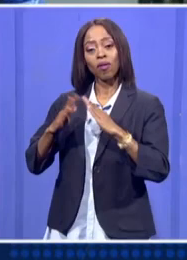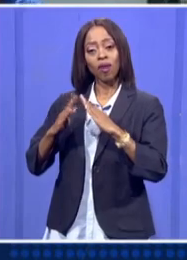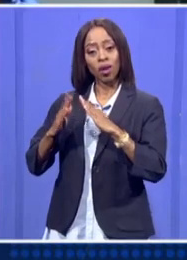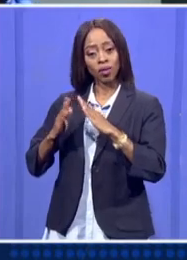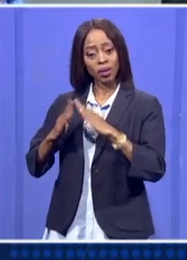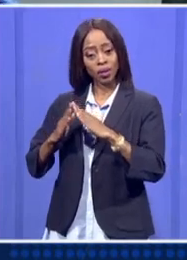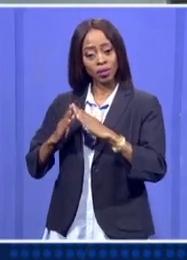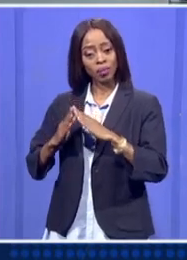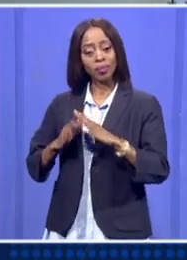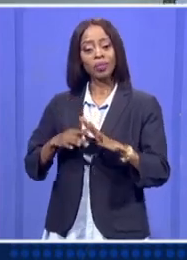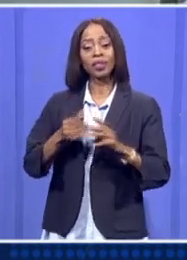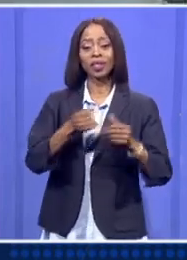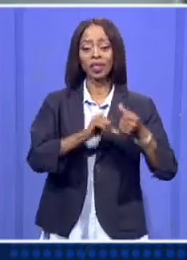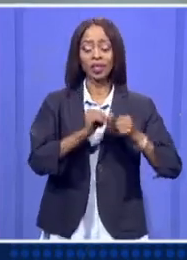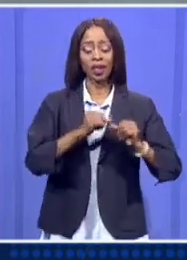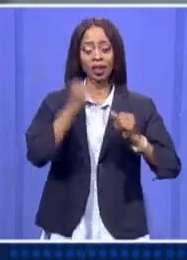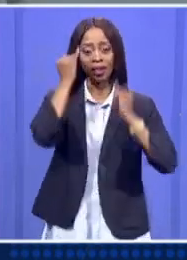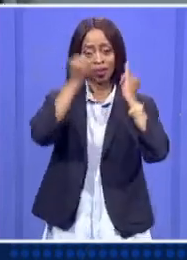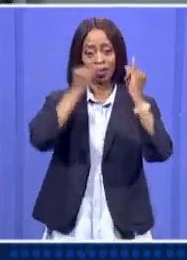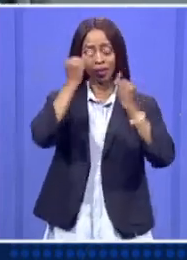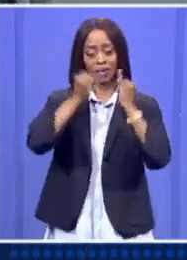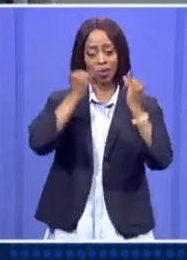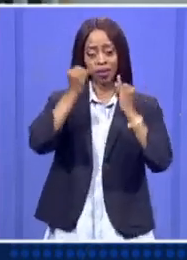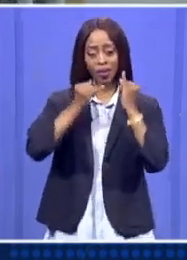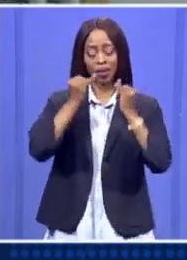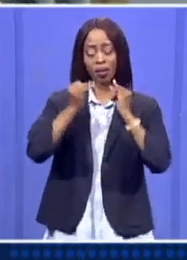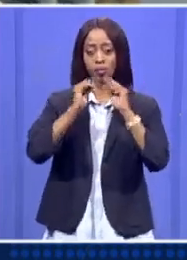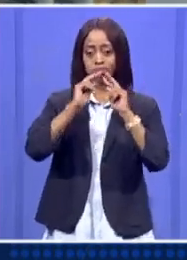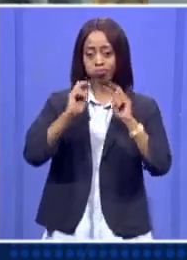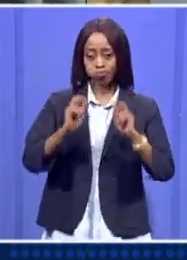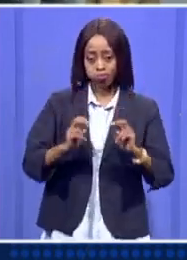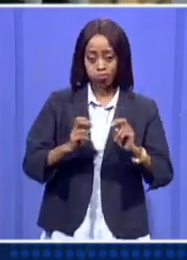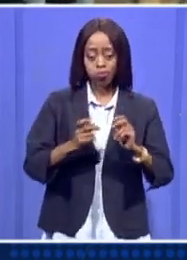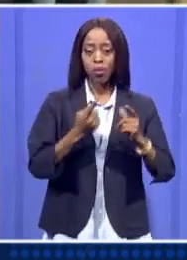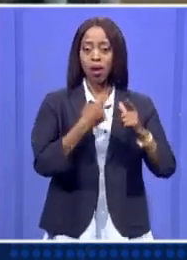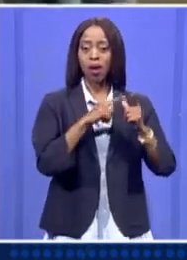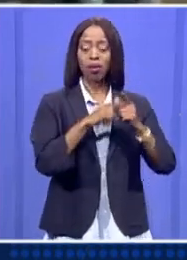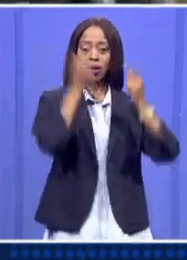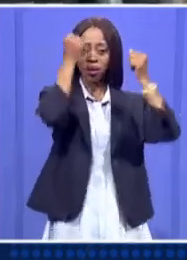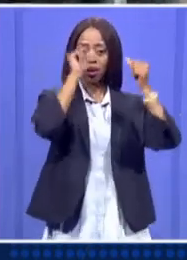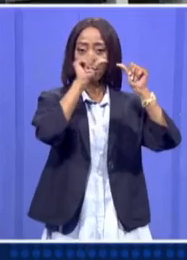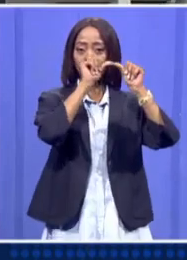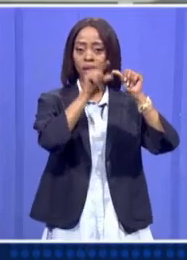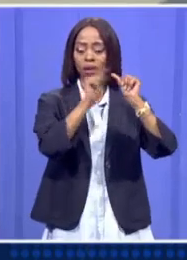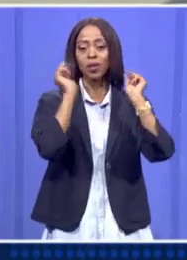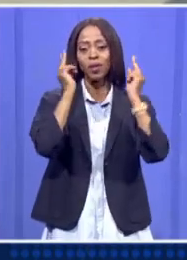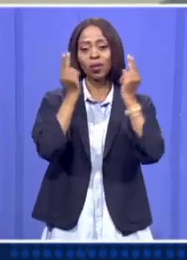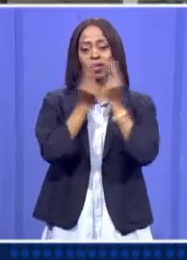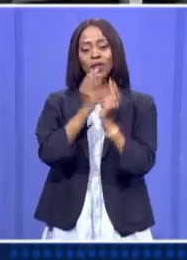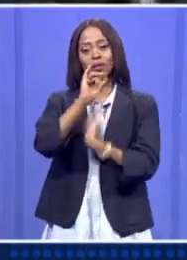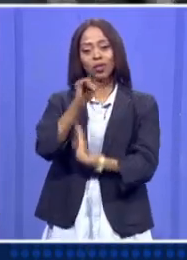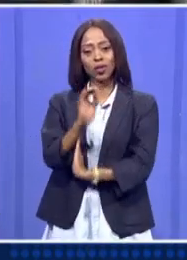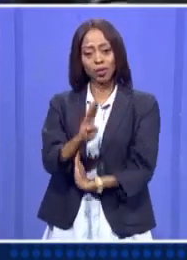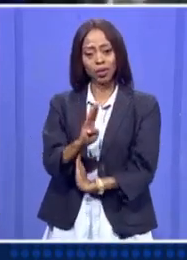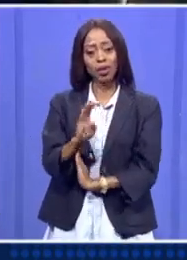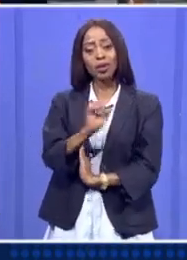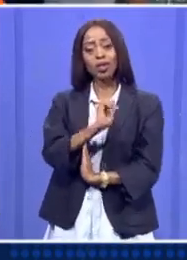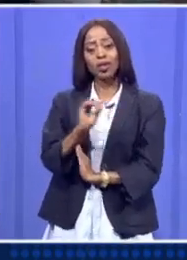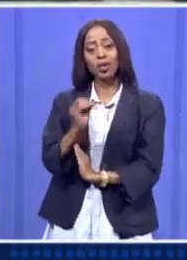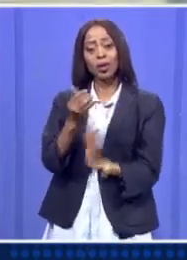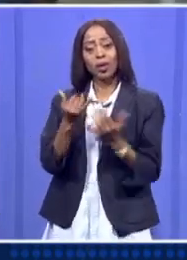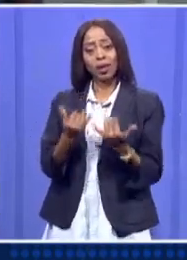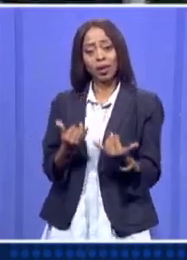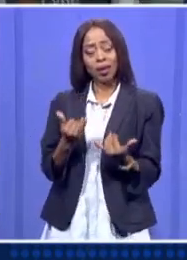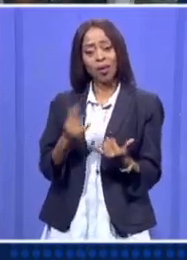and Innovation that invests in science and innovation, and then the academia, the University of Johannesburg. So you'll see that now